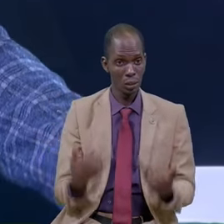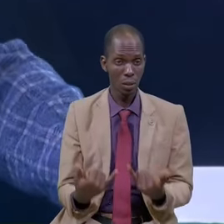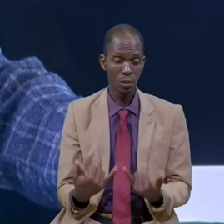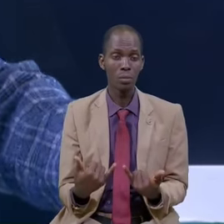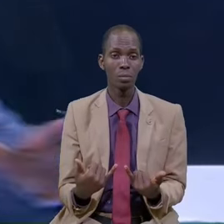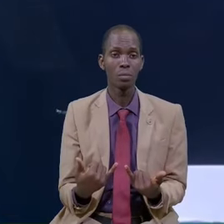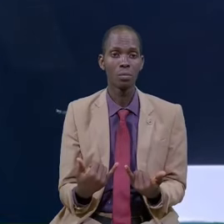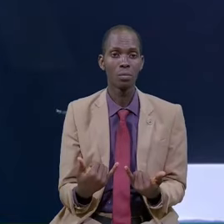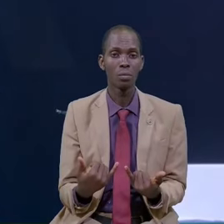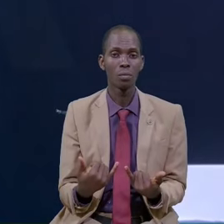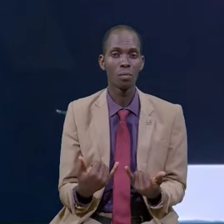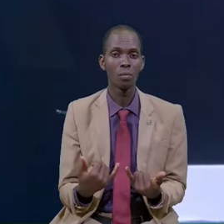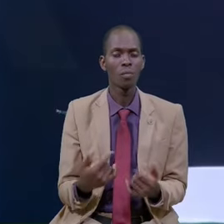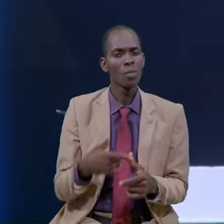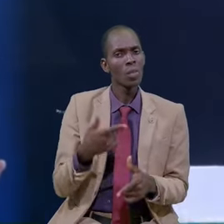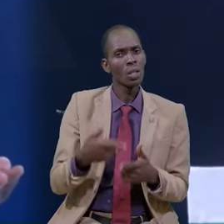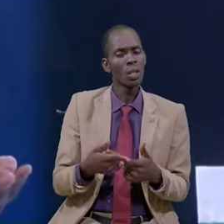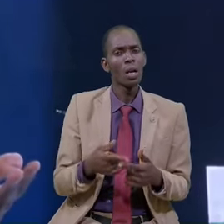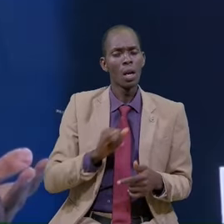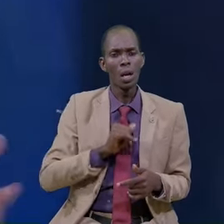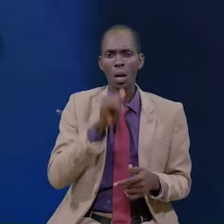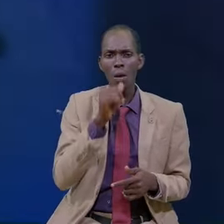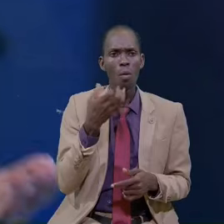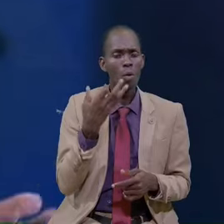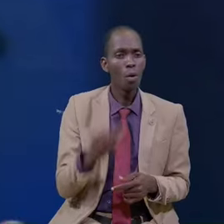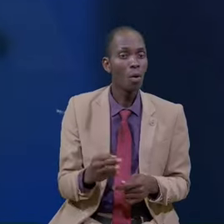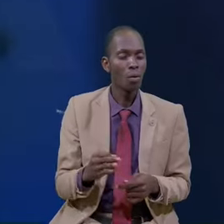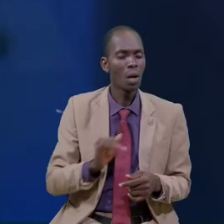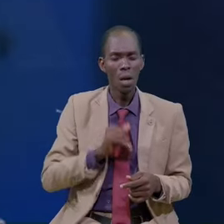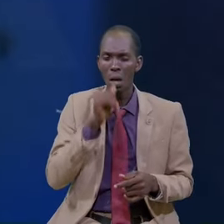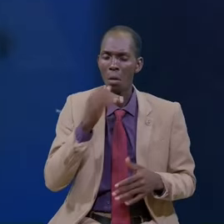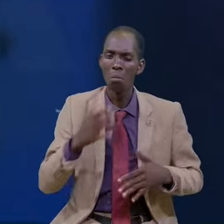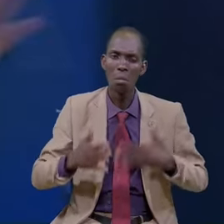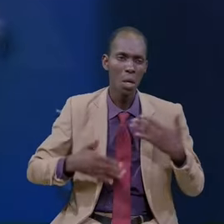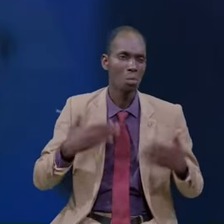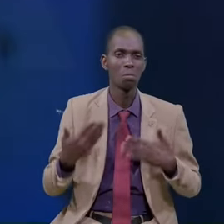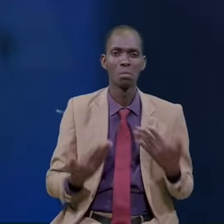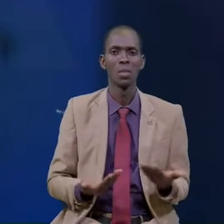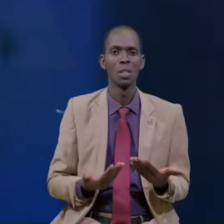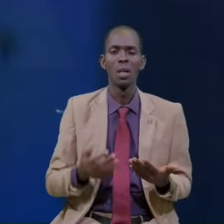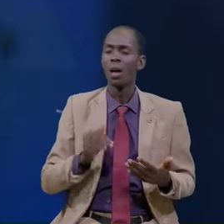now then I'm a good chair Happ